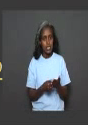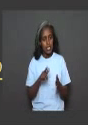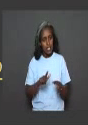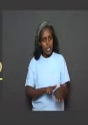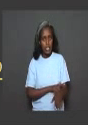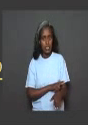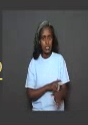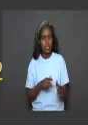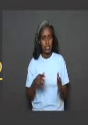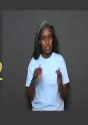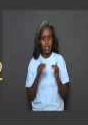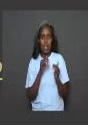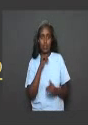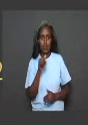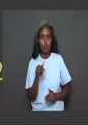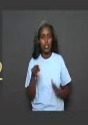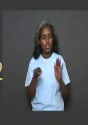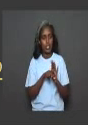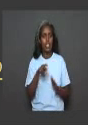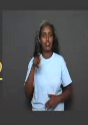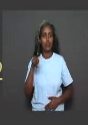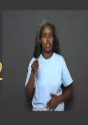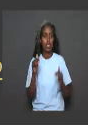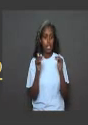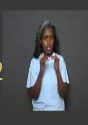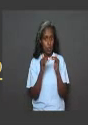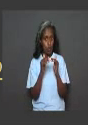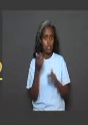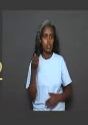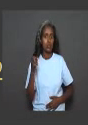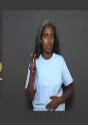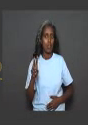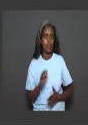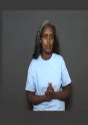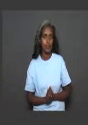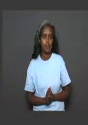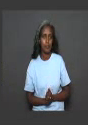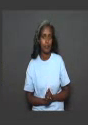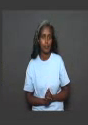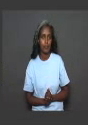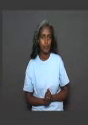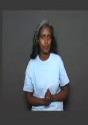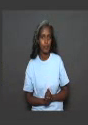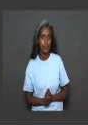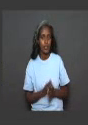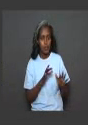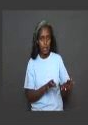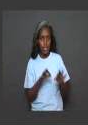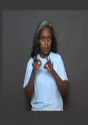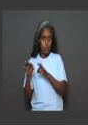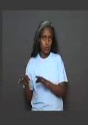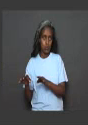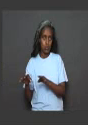be negative, p equals 12. By